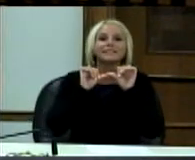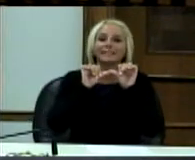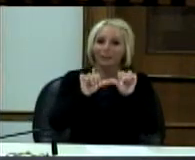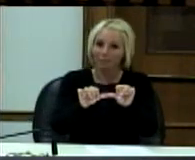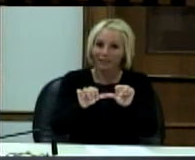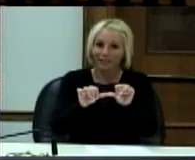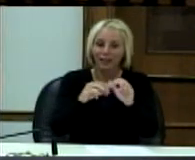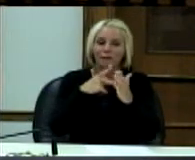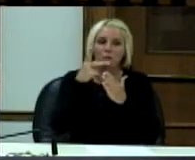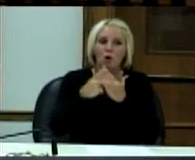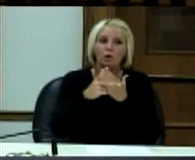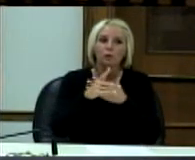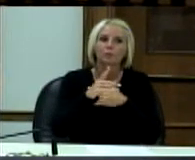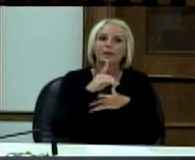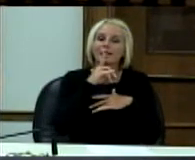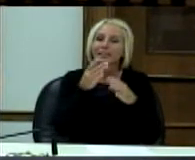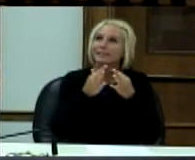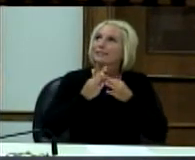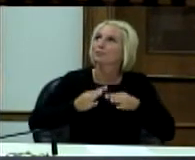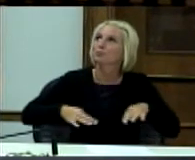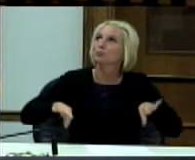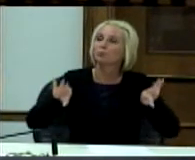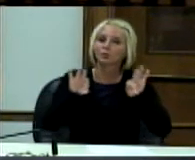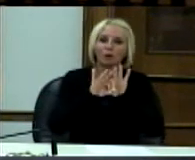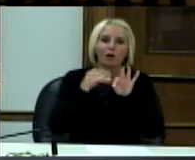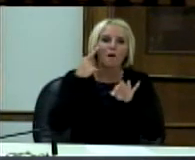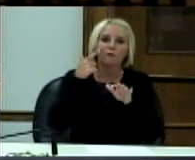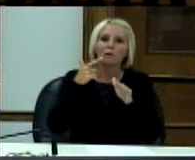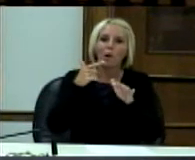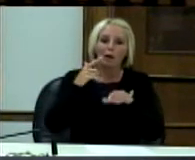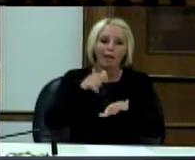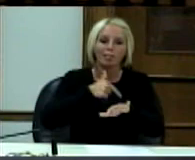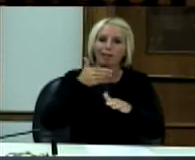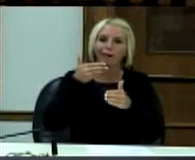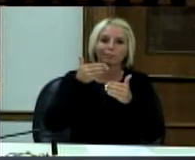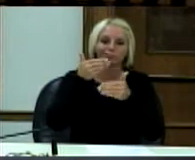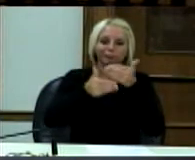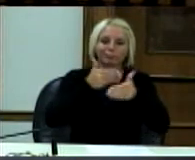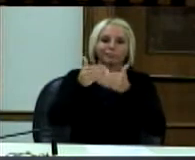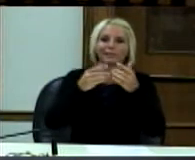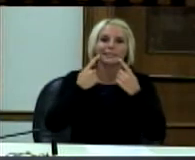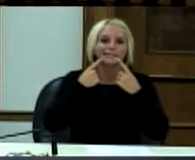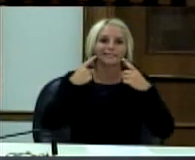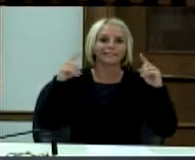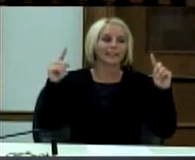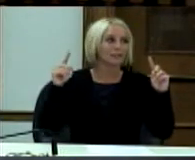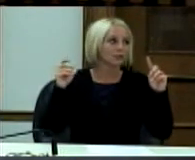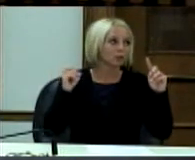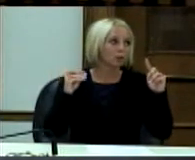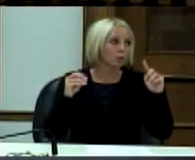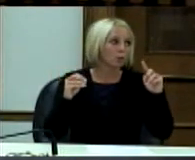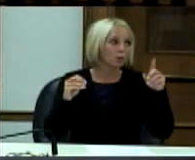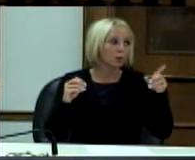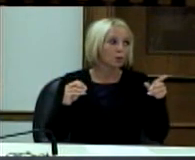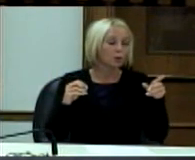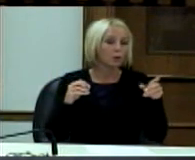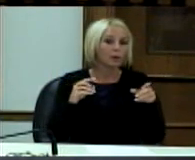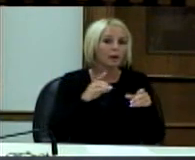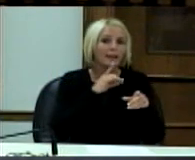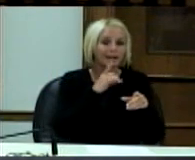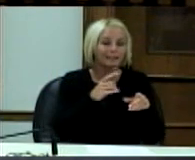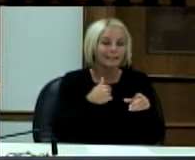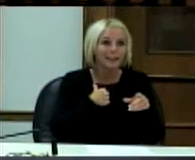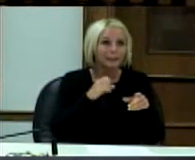staffing is of crucial importance to the long-term success. And so it